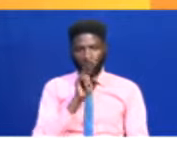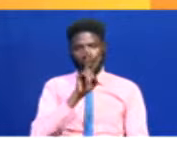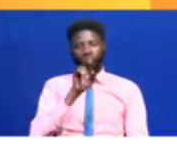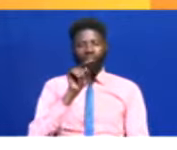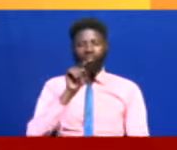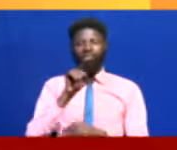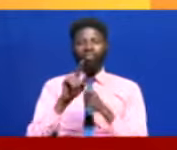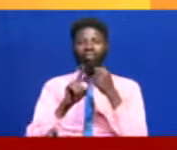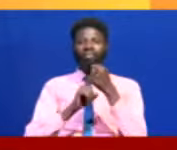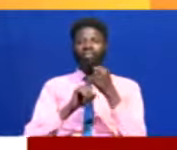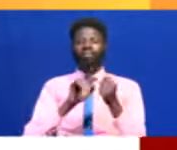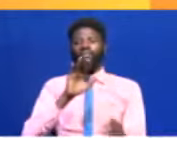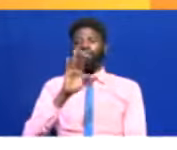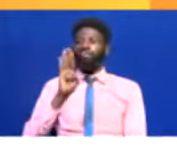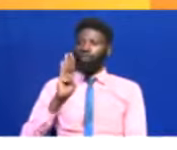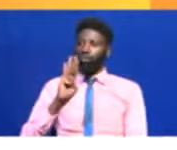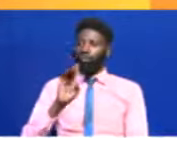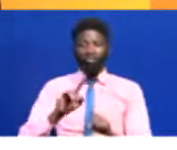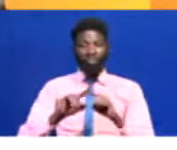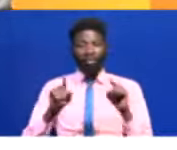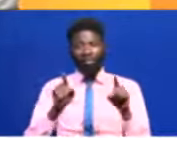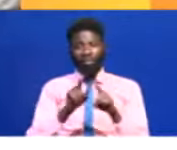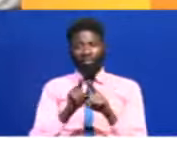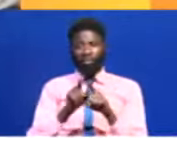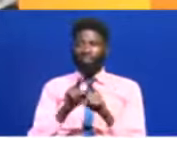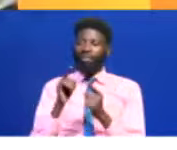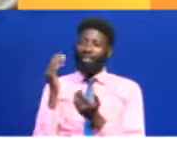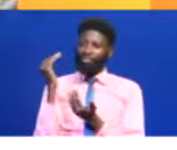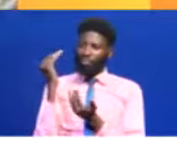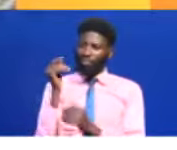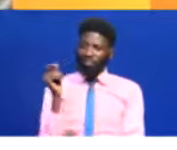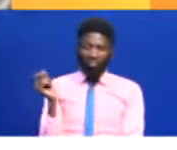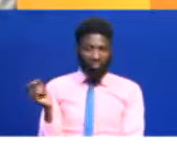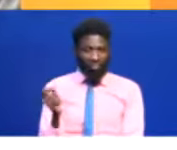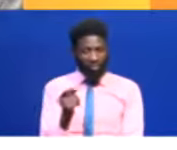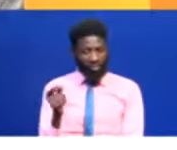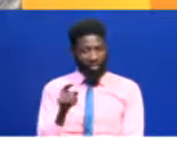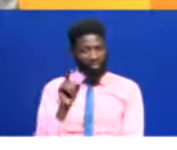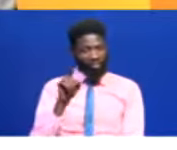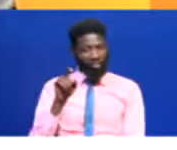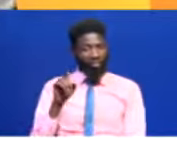2.65 billion, but the expected monthly